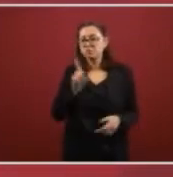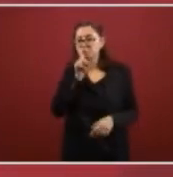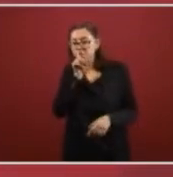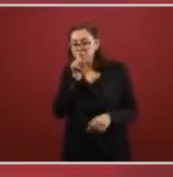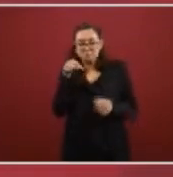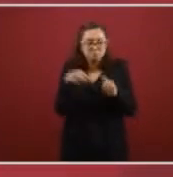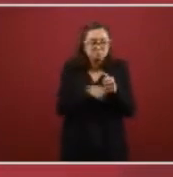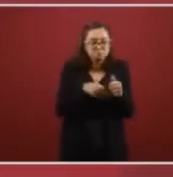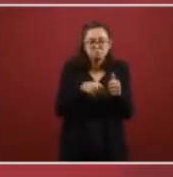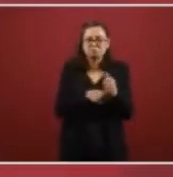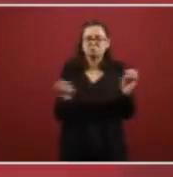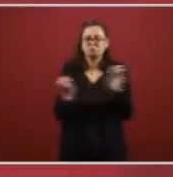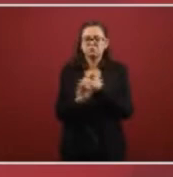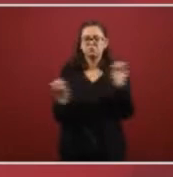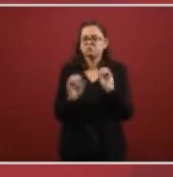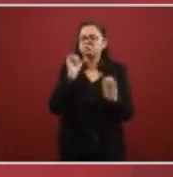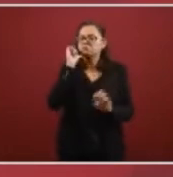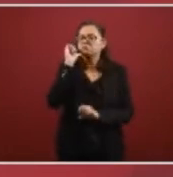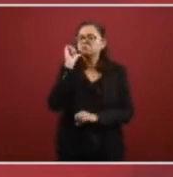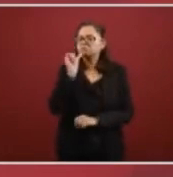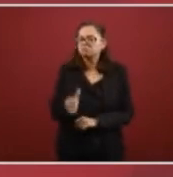And nothing is silenced anymore.